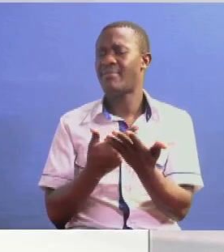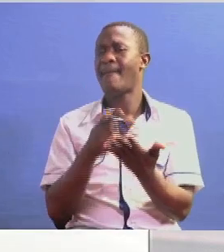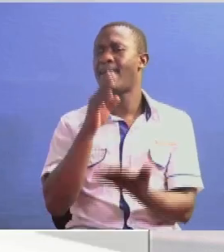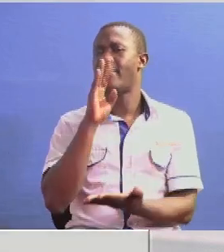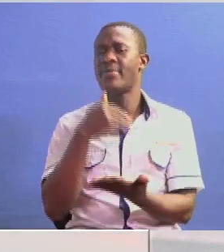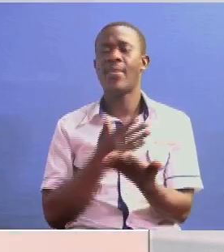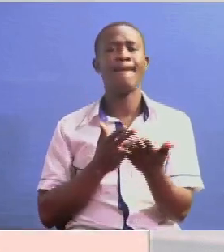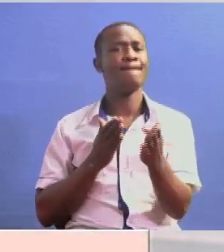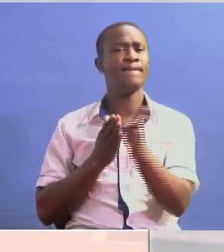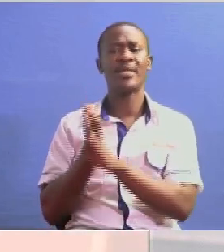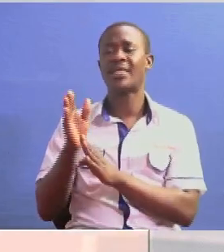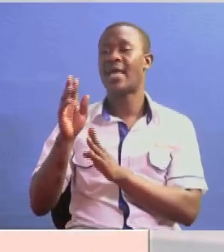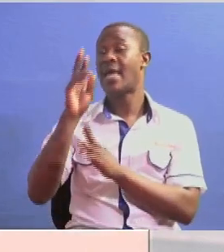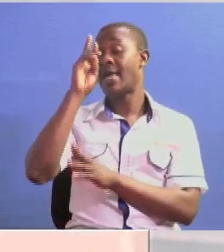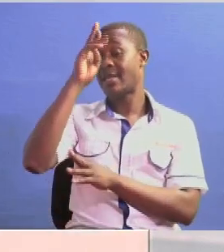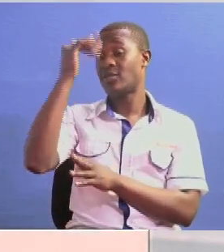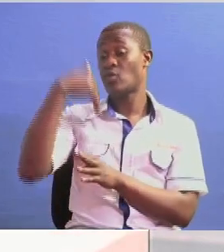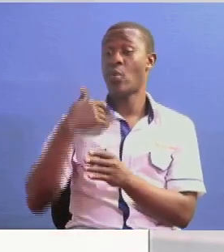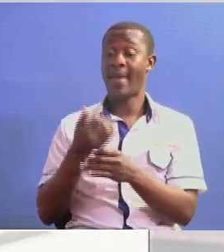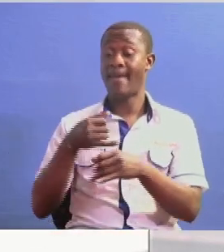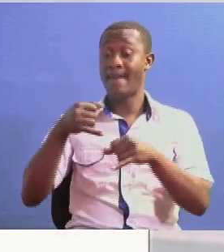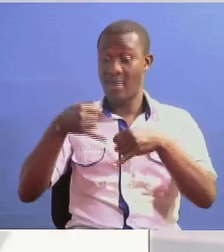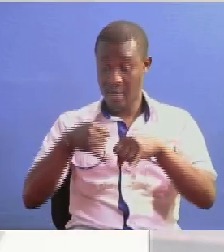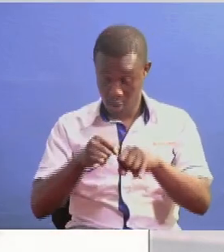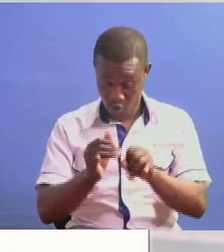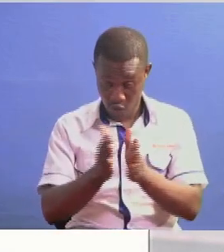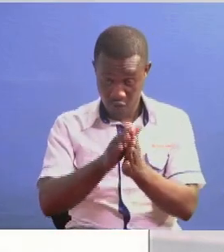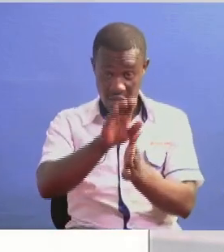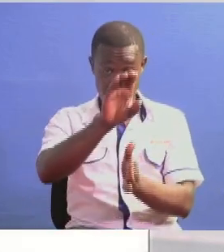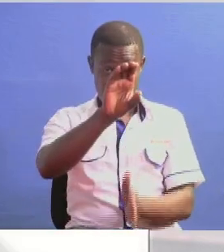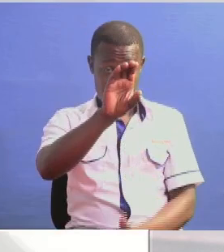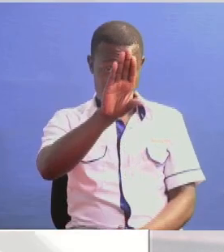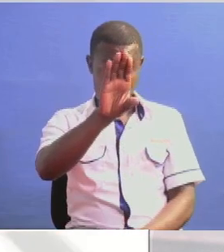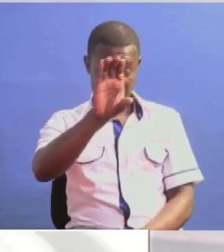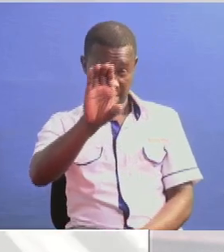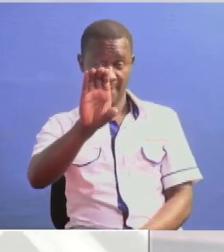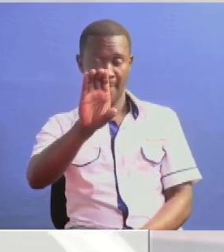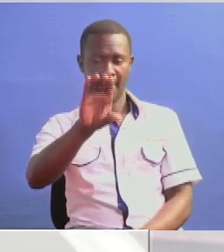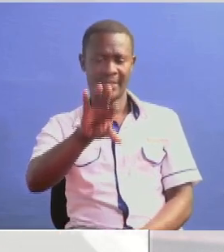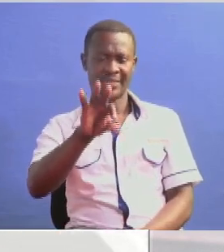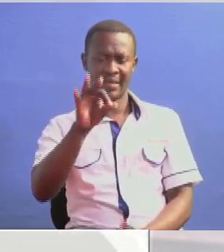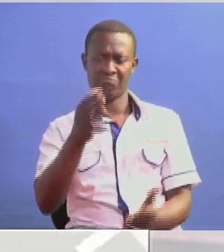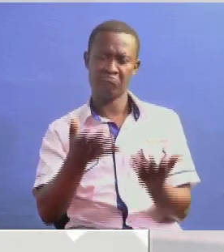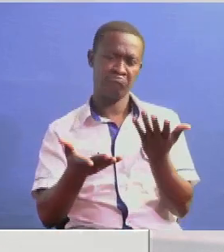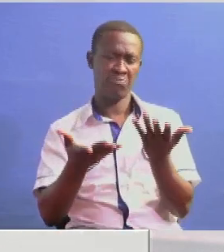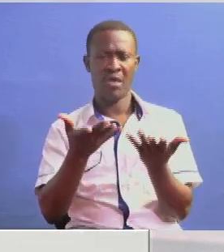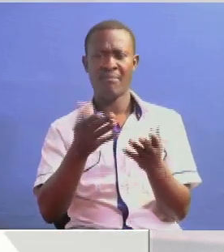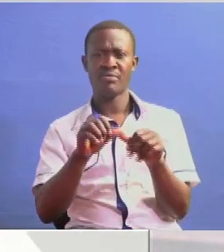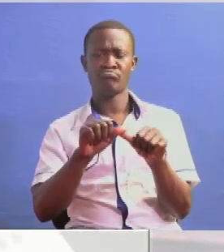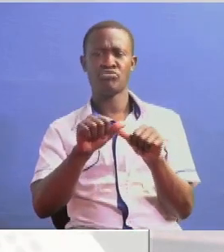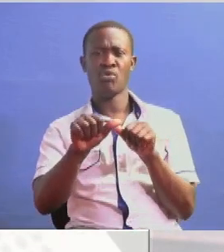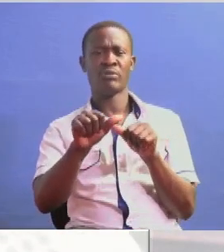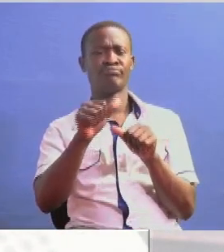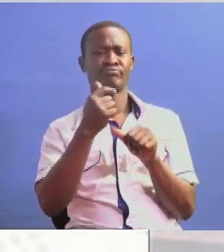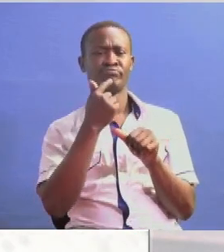the main reason why the implementation of this particular CBC could take maybe a little bit longer